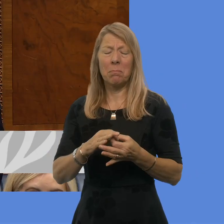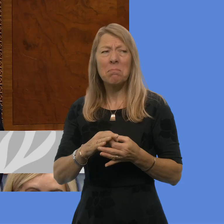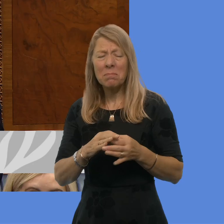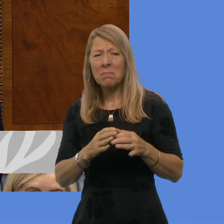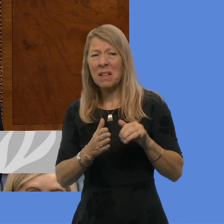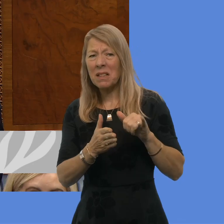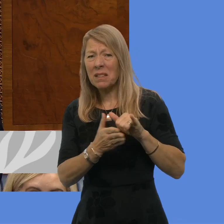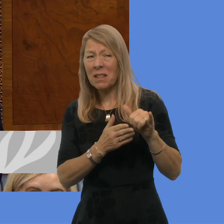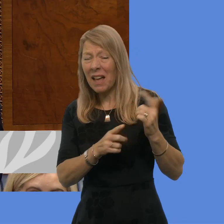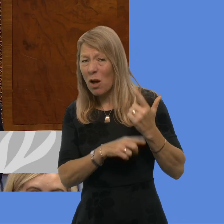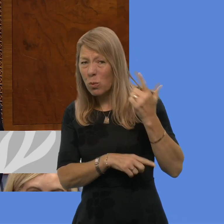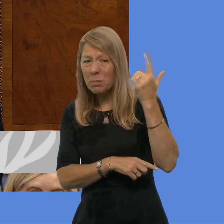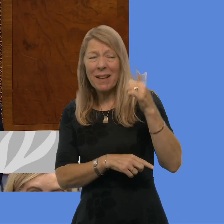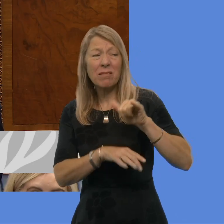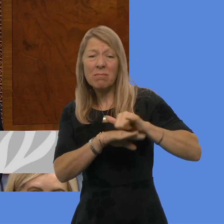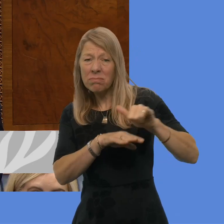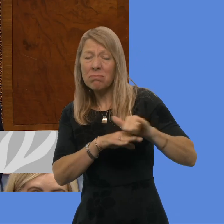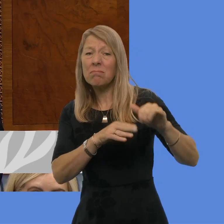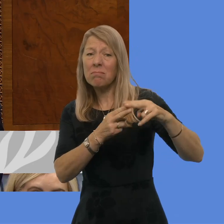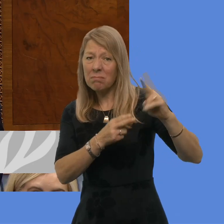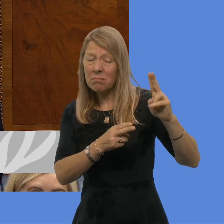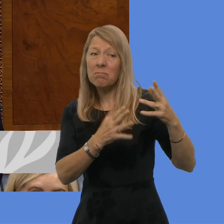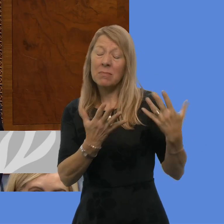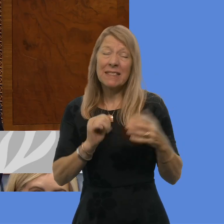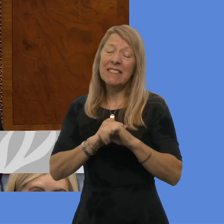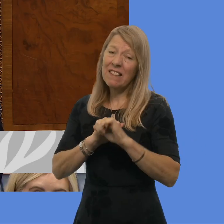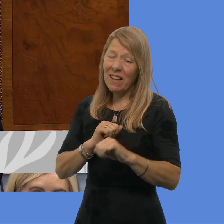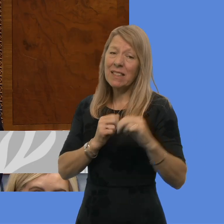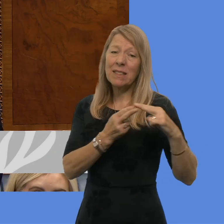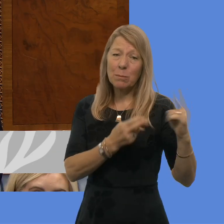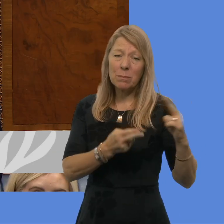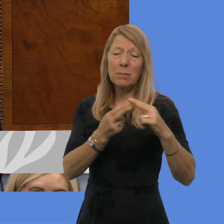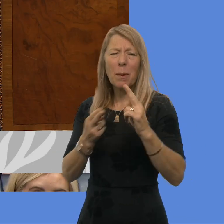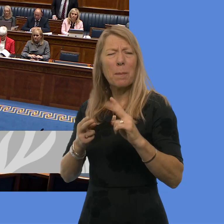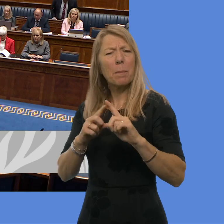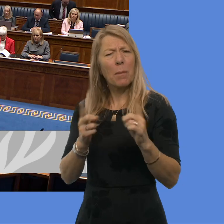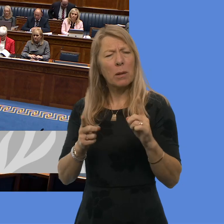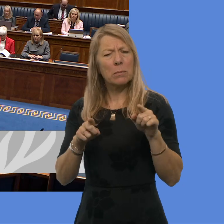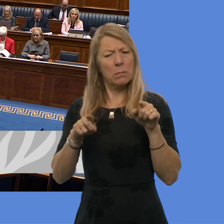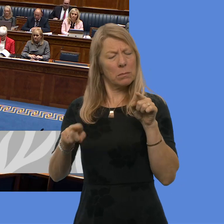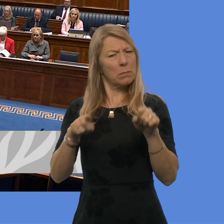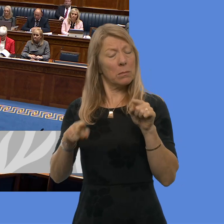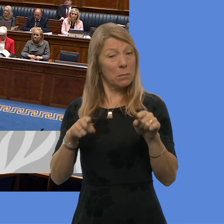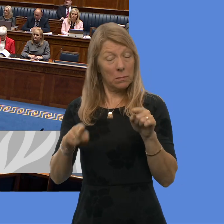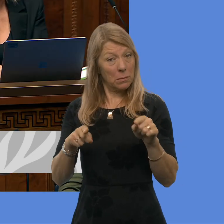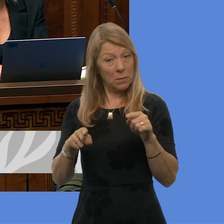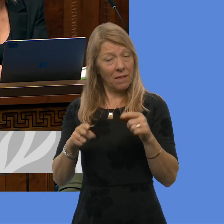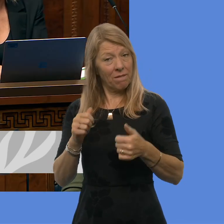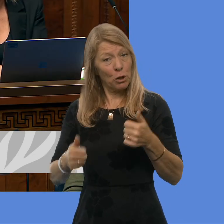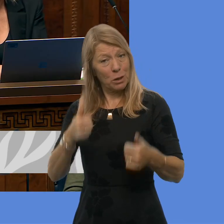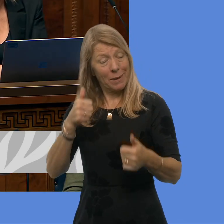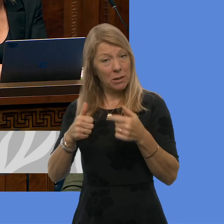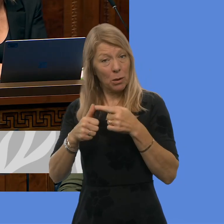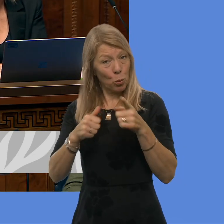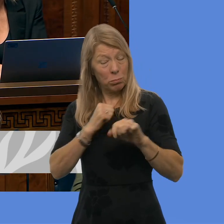defence sectors. Can the First Minister outline what she is doing for those businesses globally? First Minister. Well, I think dual